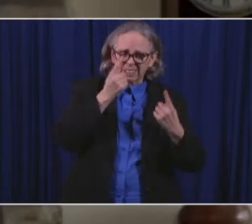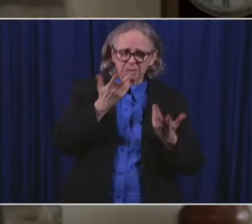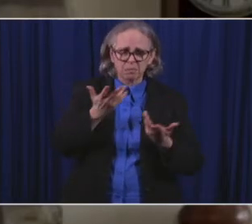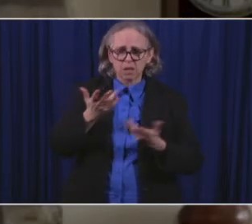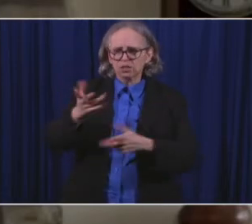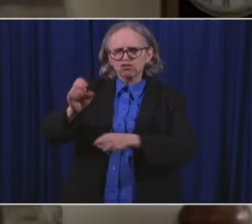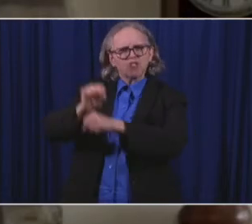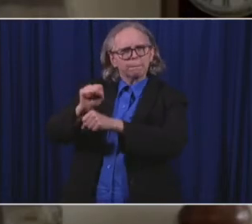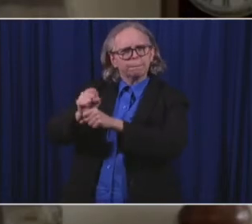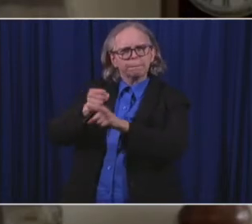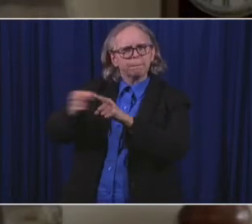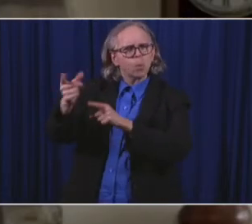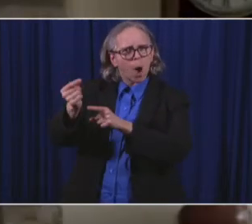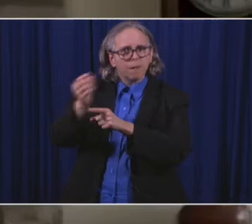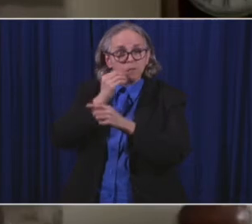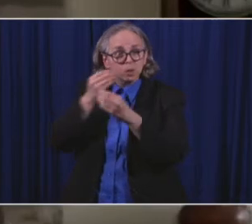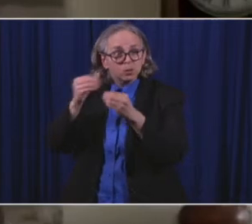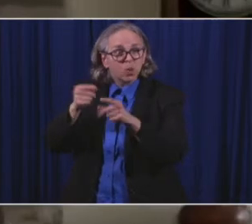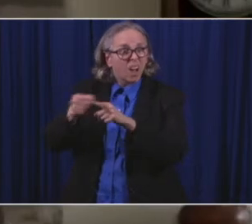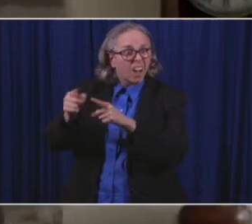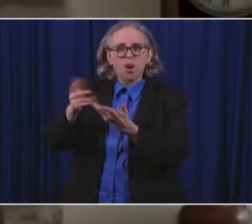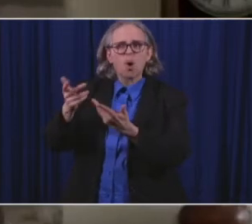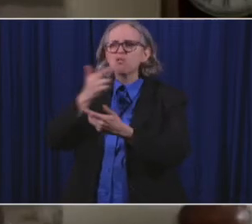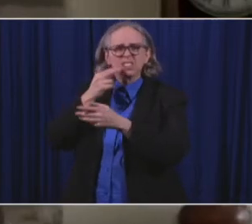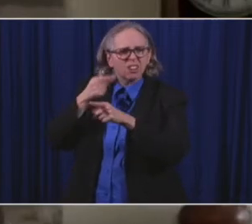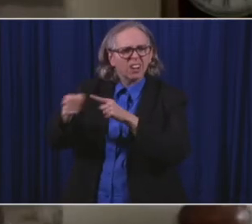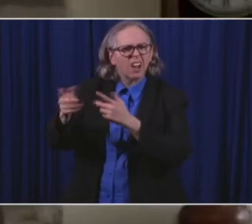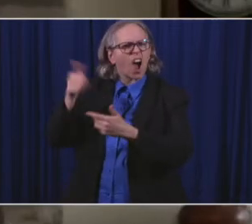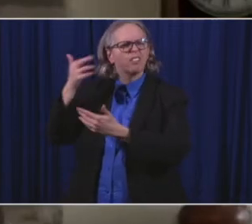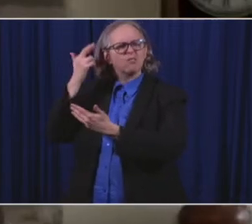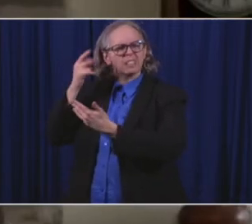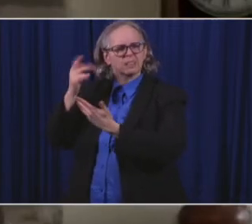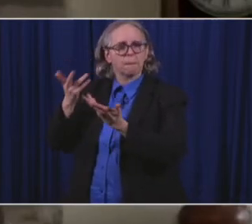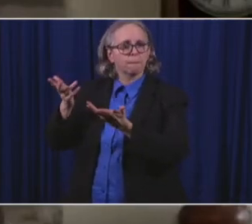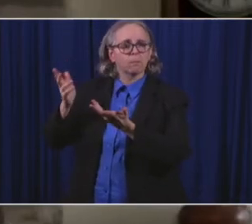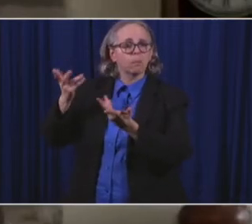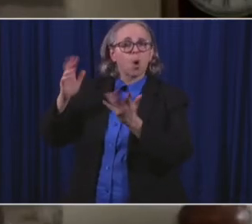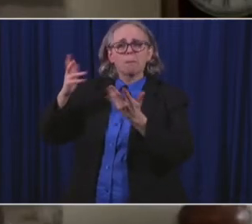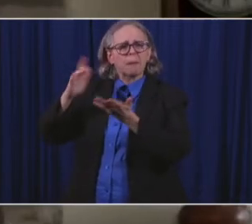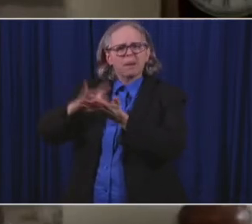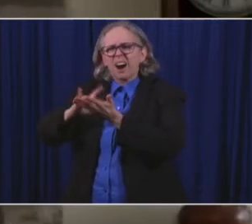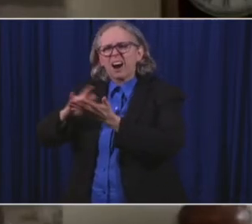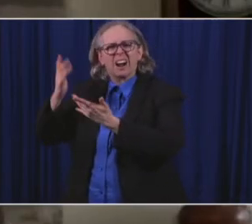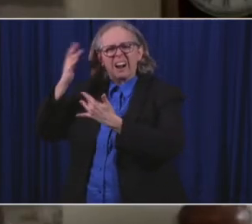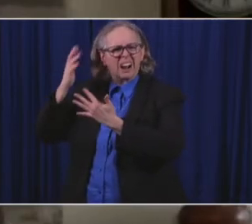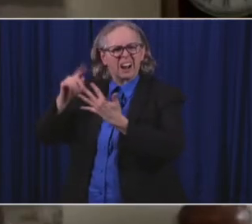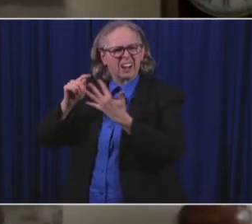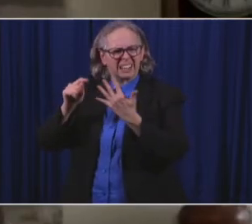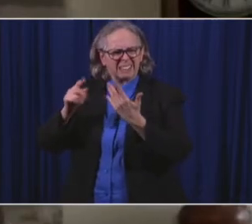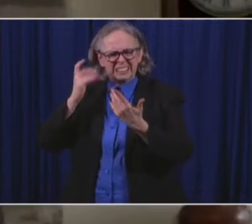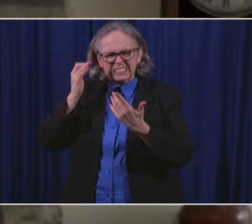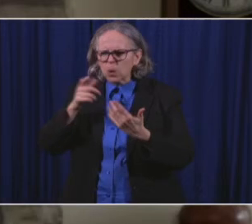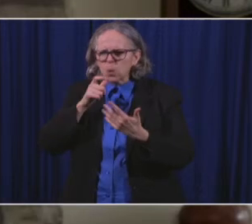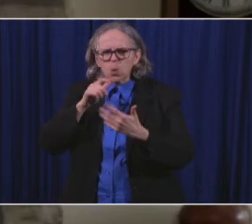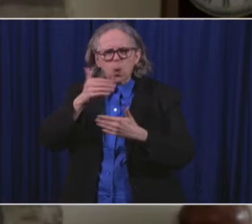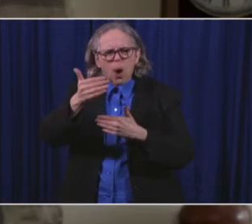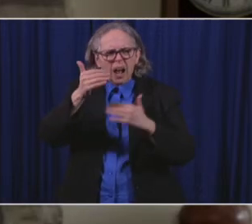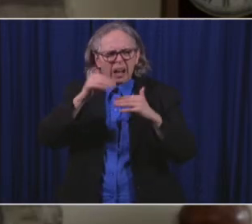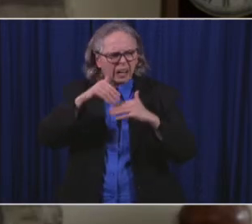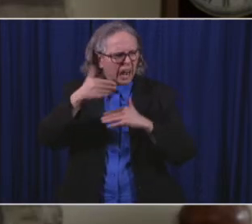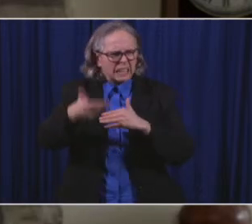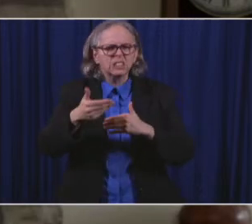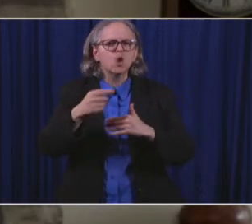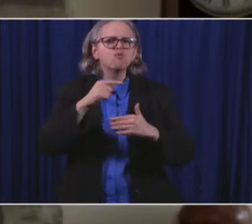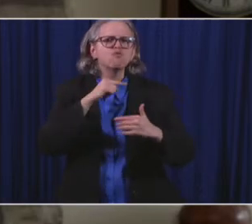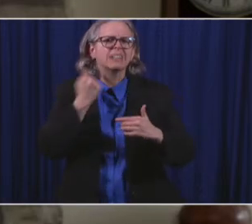any other reasons, because of their medical condition, who are the most at risk, is going to be, we're going to